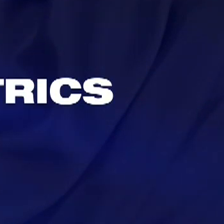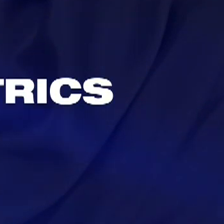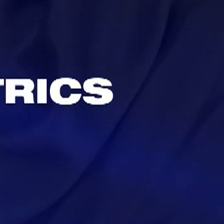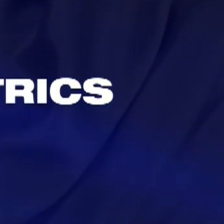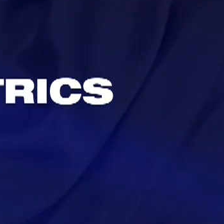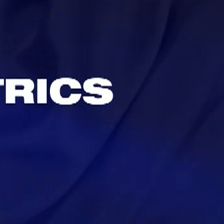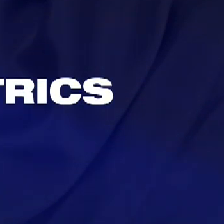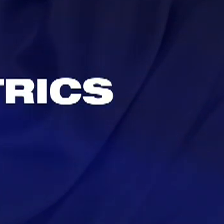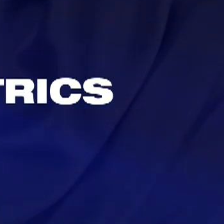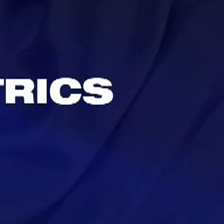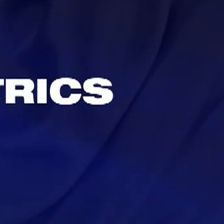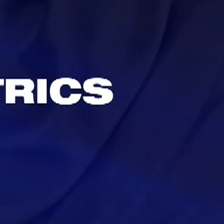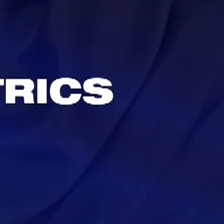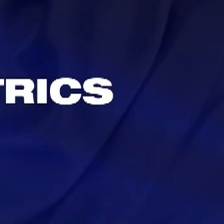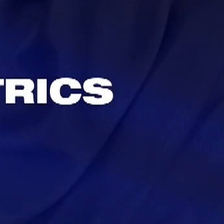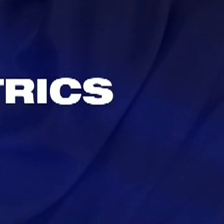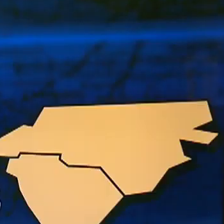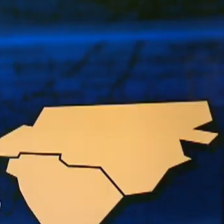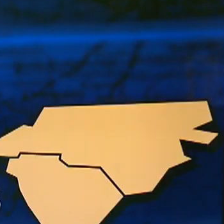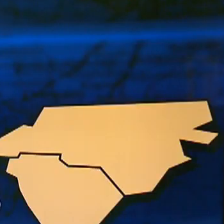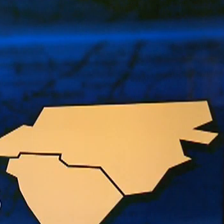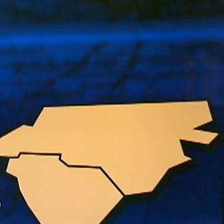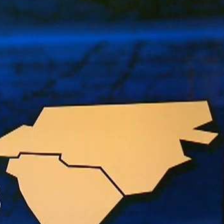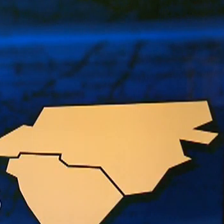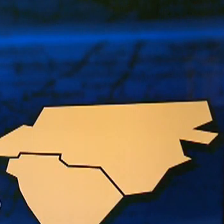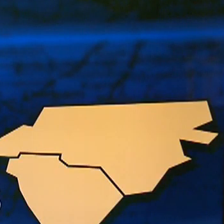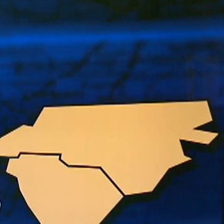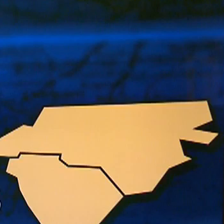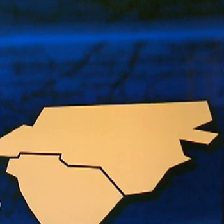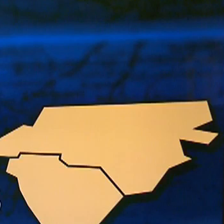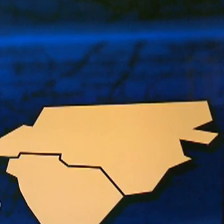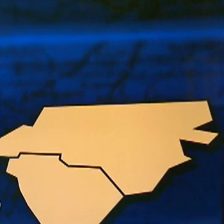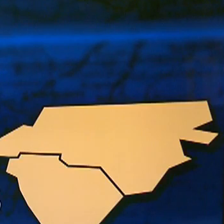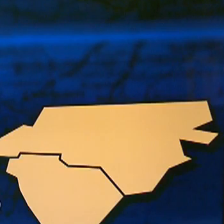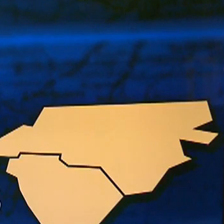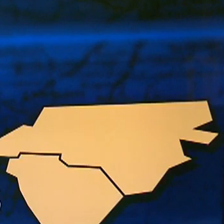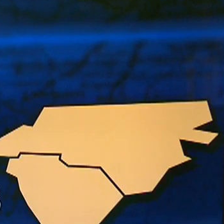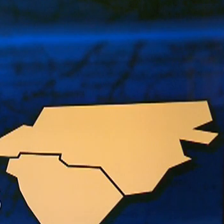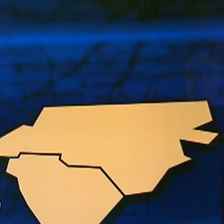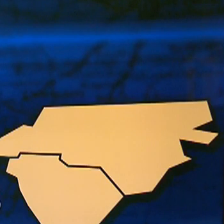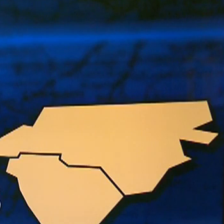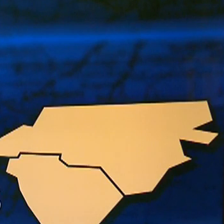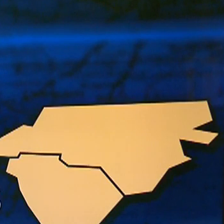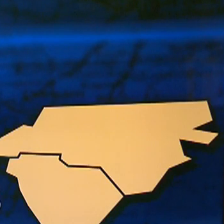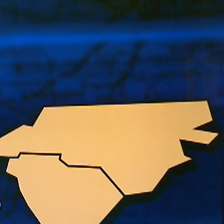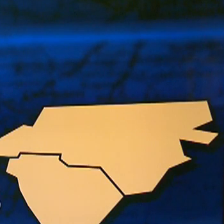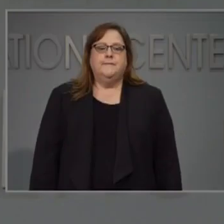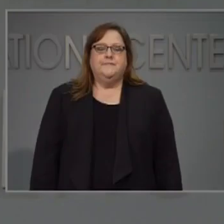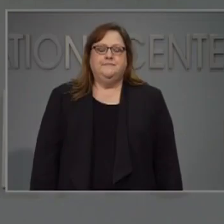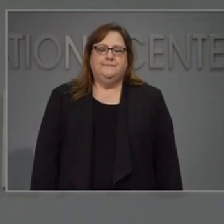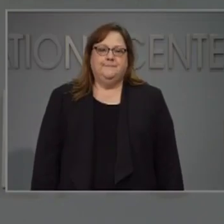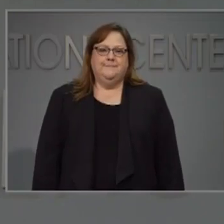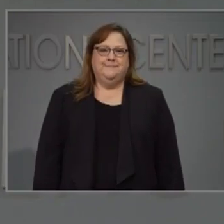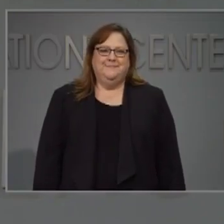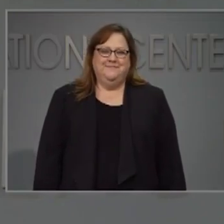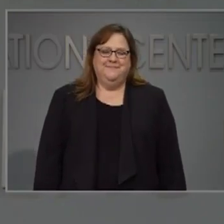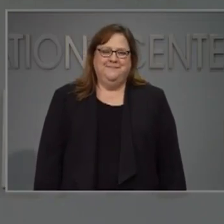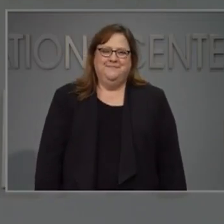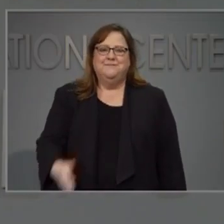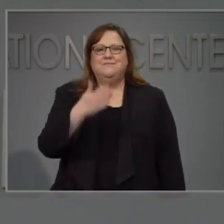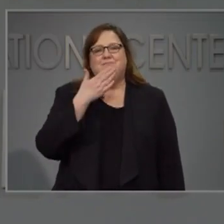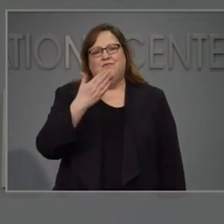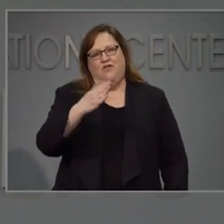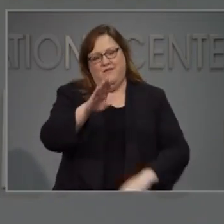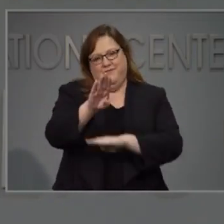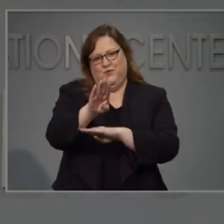confirmed cases per day. And we're told Governor Cooper now is taking to the podium right now. So let's listen in. Good afternoon, everyone,